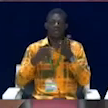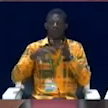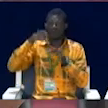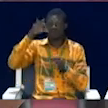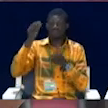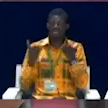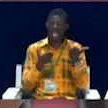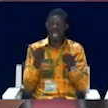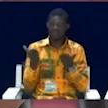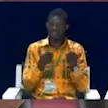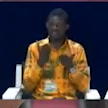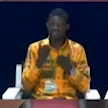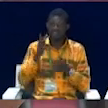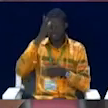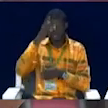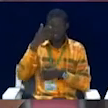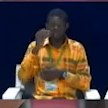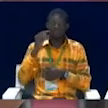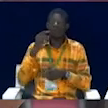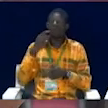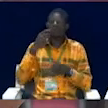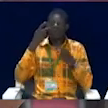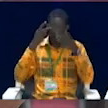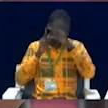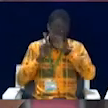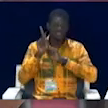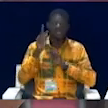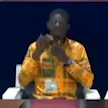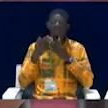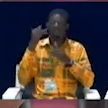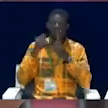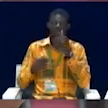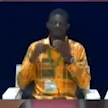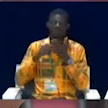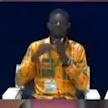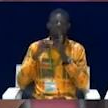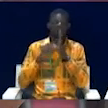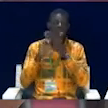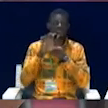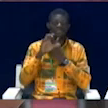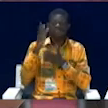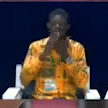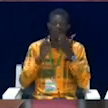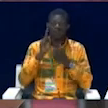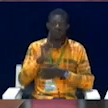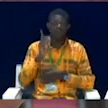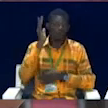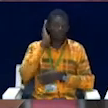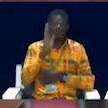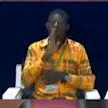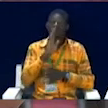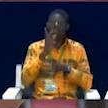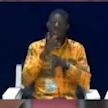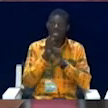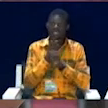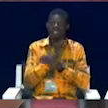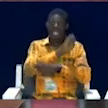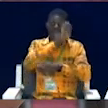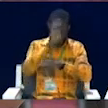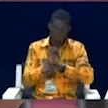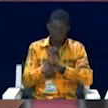service, Daddy Gio prophesied that before the end of March, someone will be gainfully